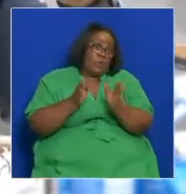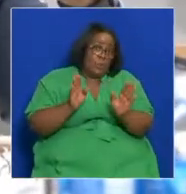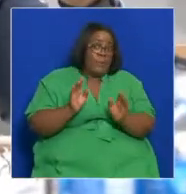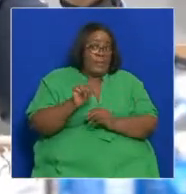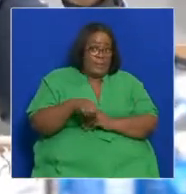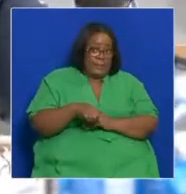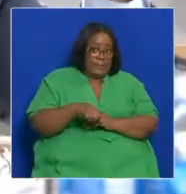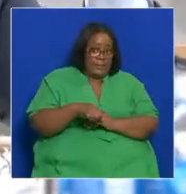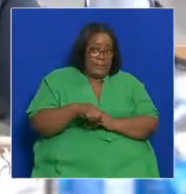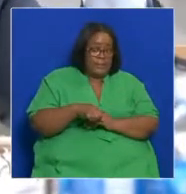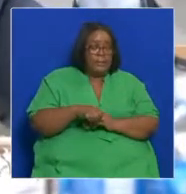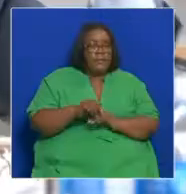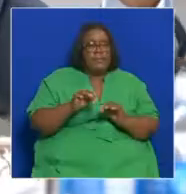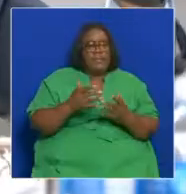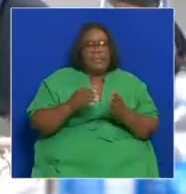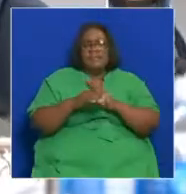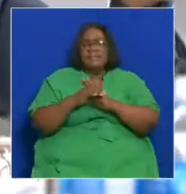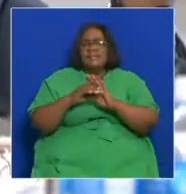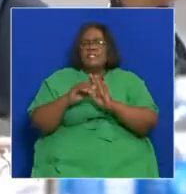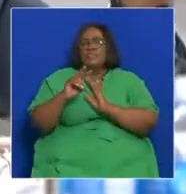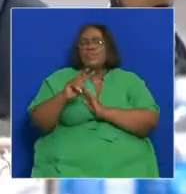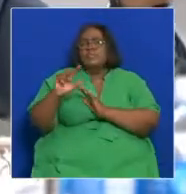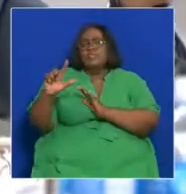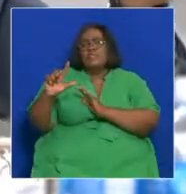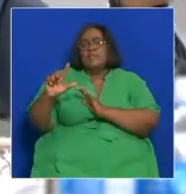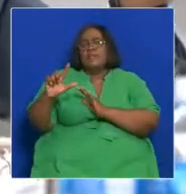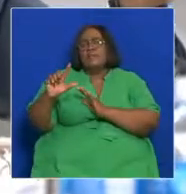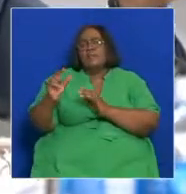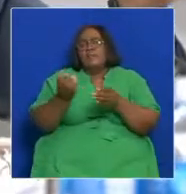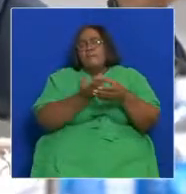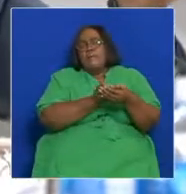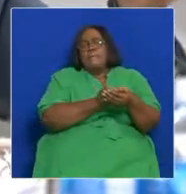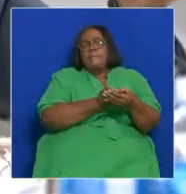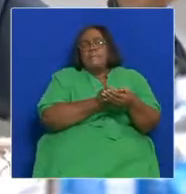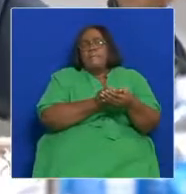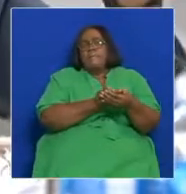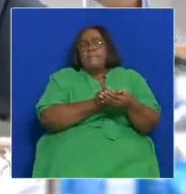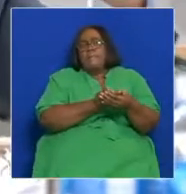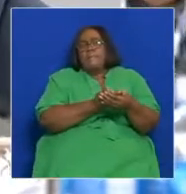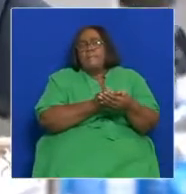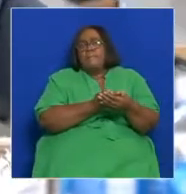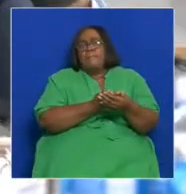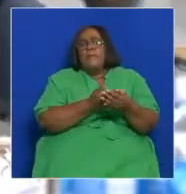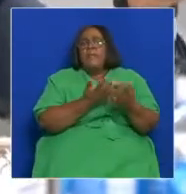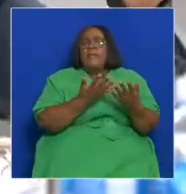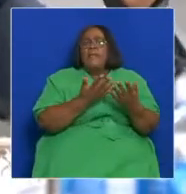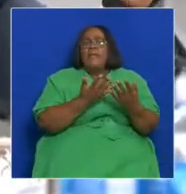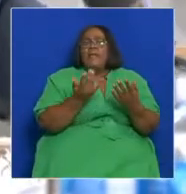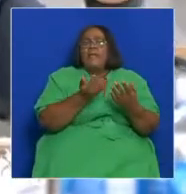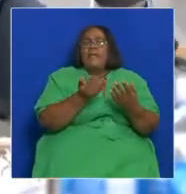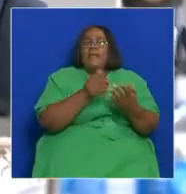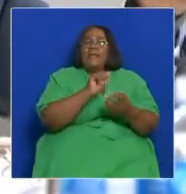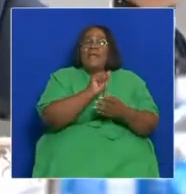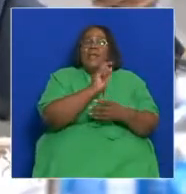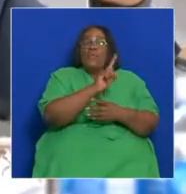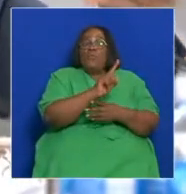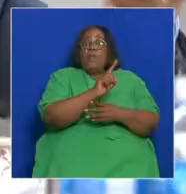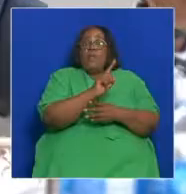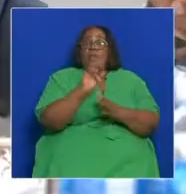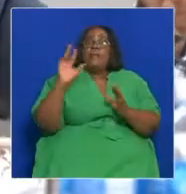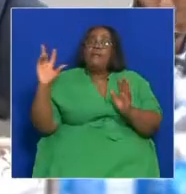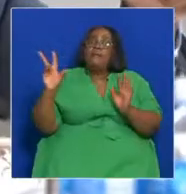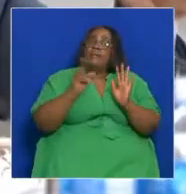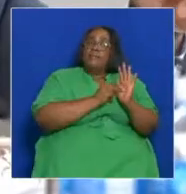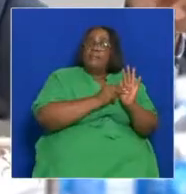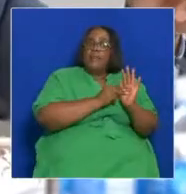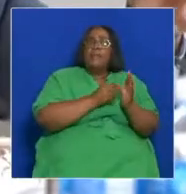doesn't the Section 27 become the A1 statement? And then it can be supplemented if there's